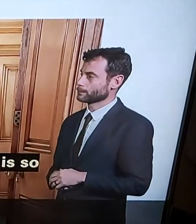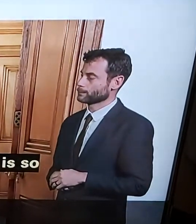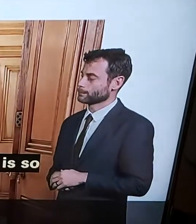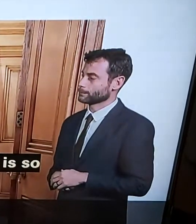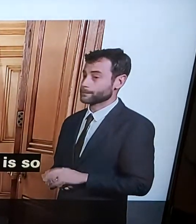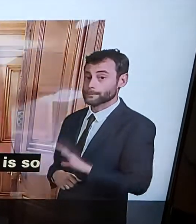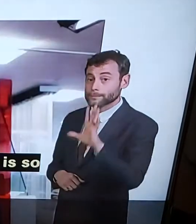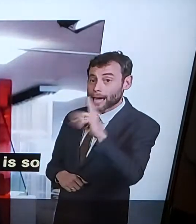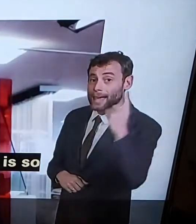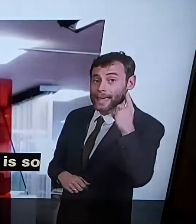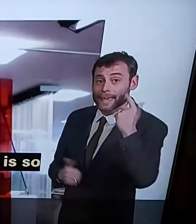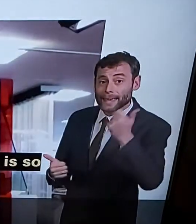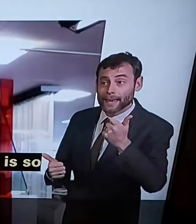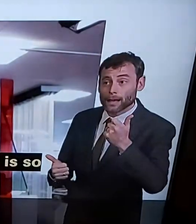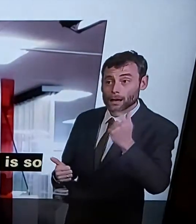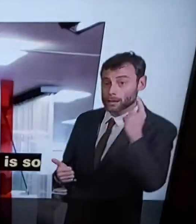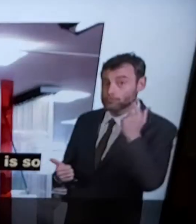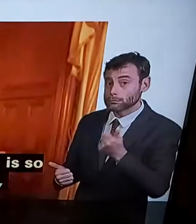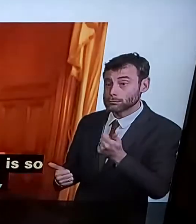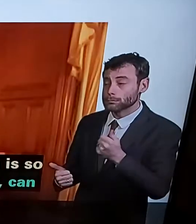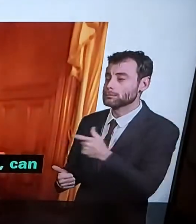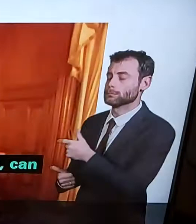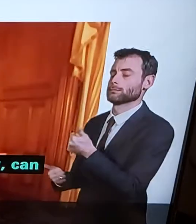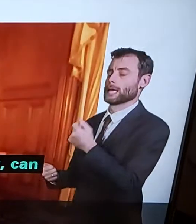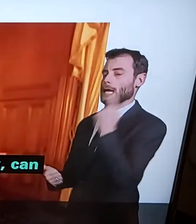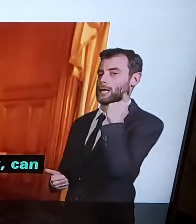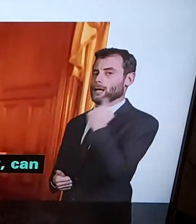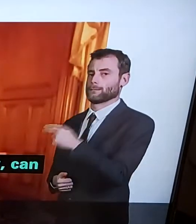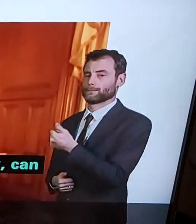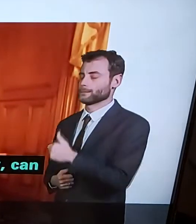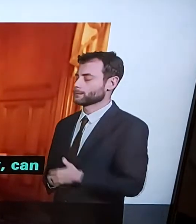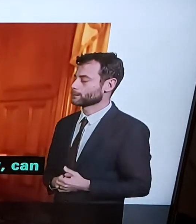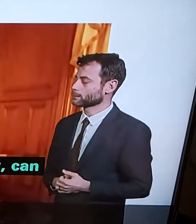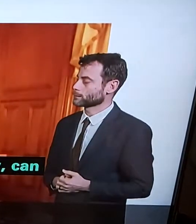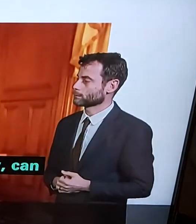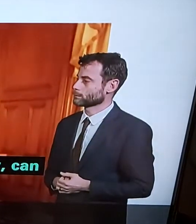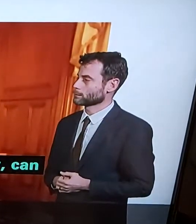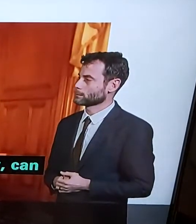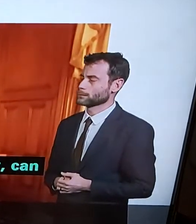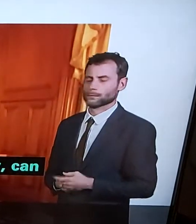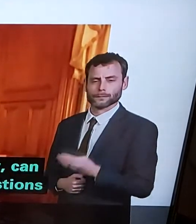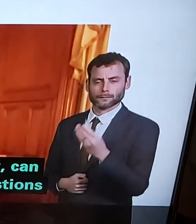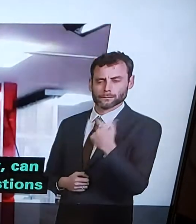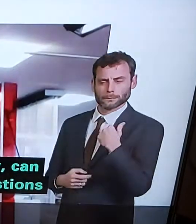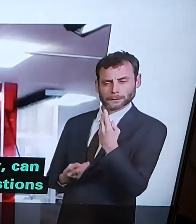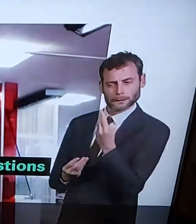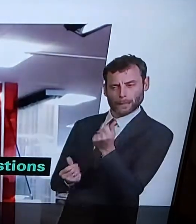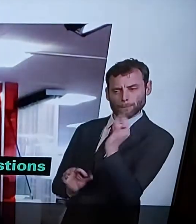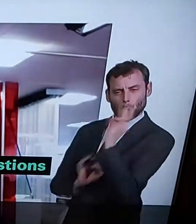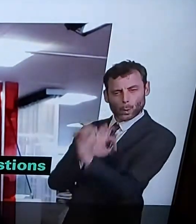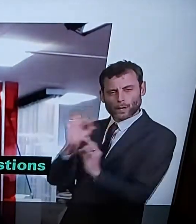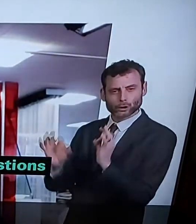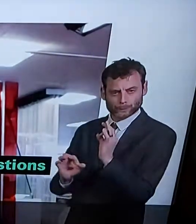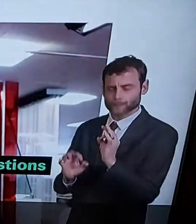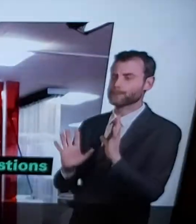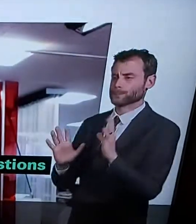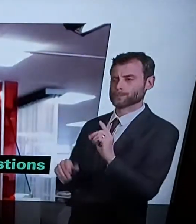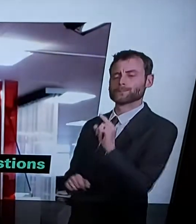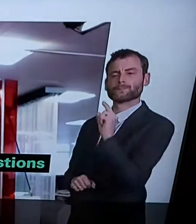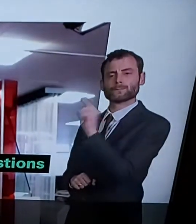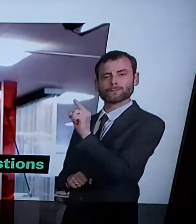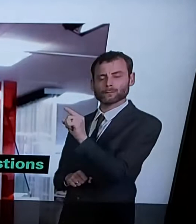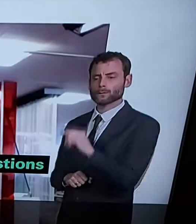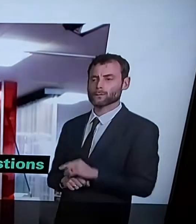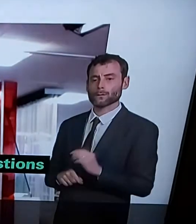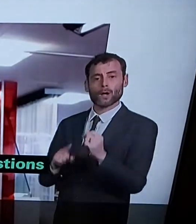Hi, hi, can you hear me? Sorry. Yes, Thank we can. you, Mr. Gove. Just a couple of questions, please. Um, Mr. Gove, you say the